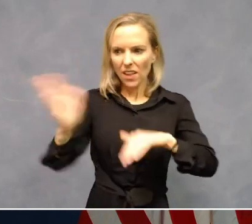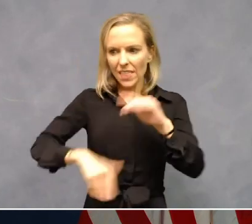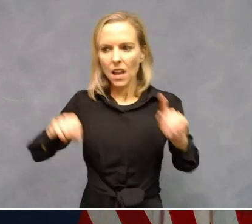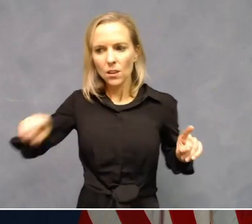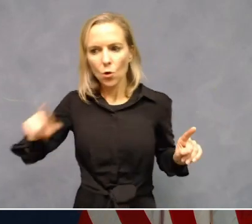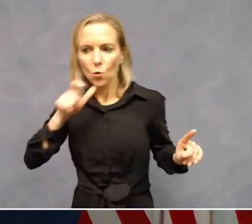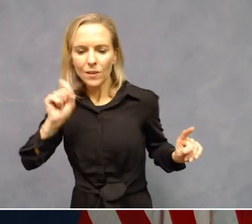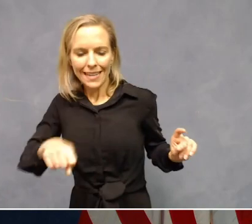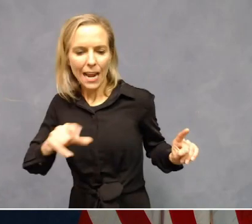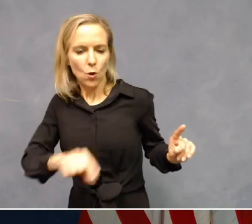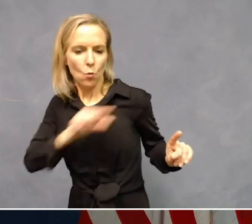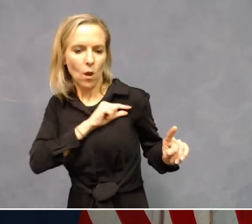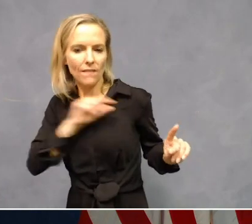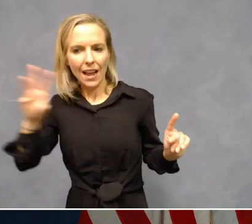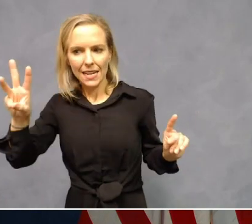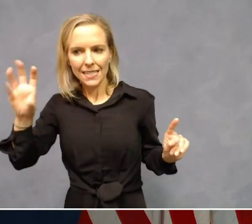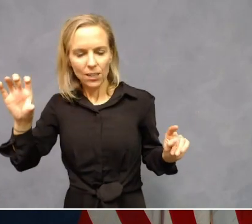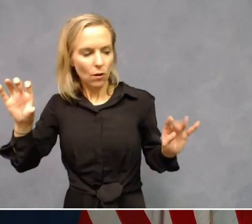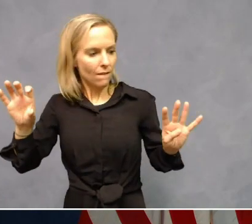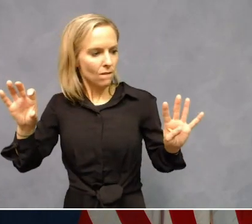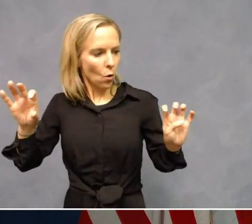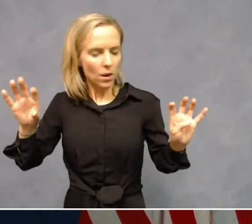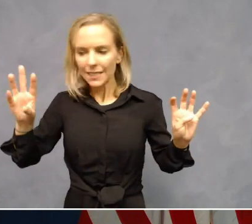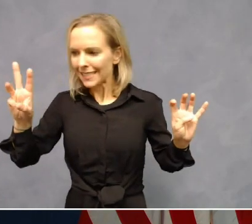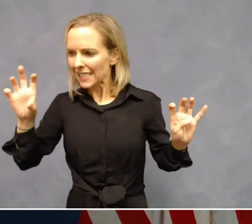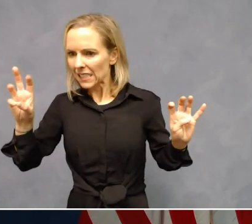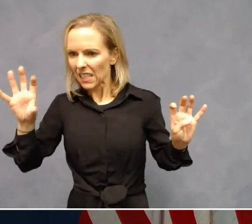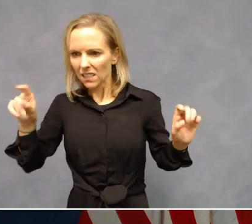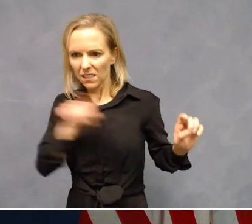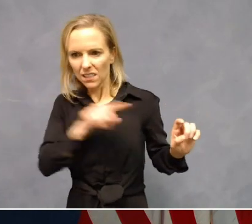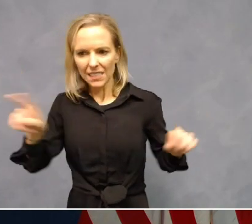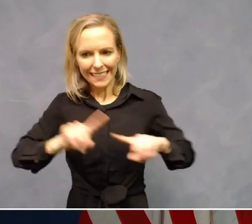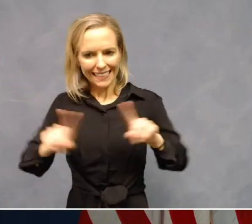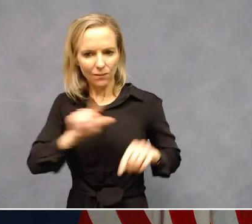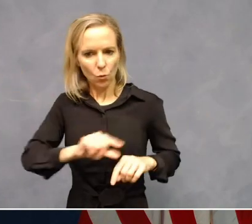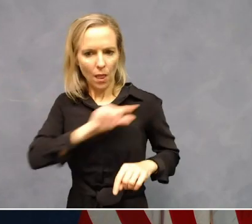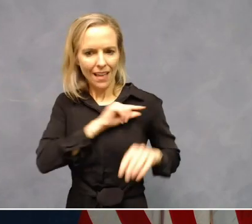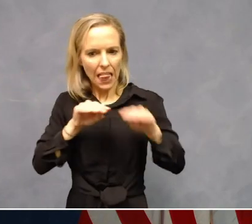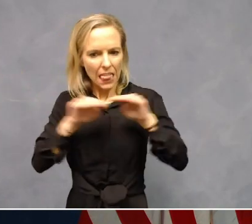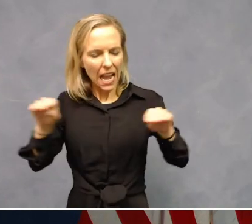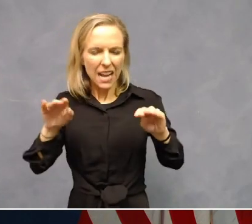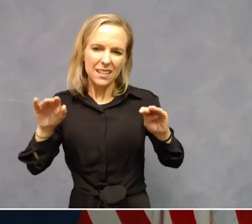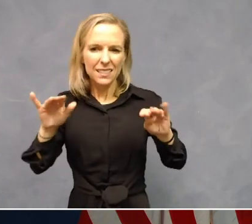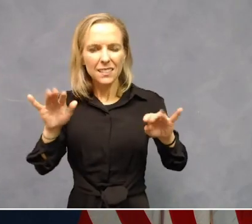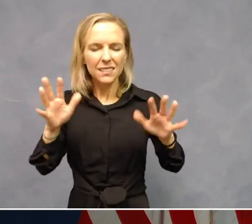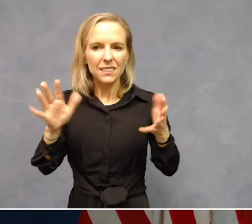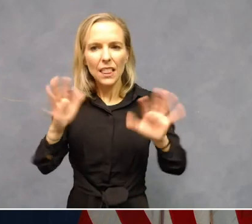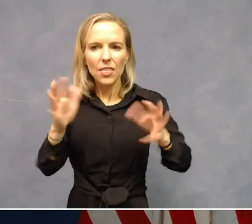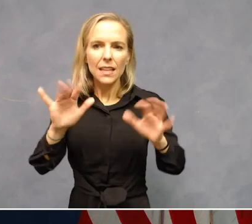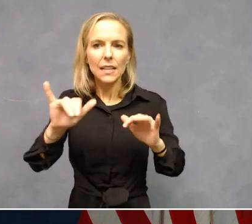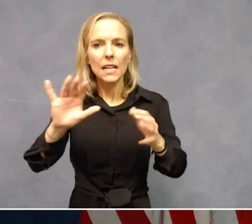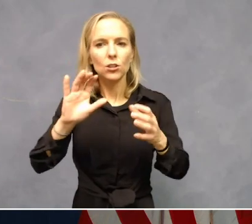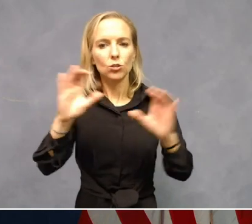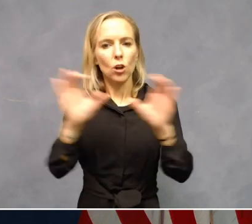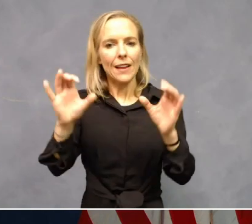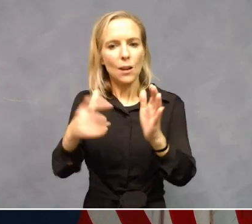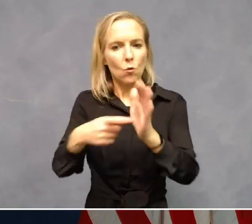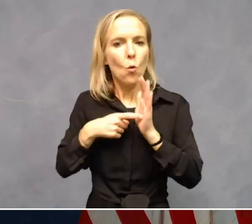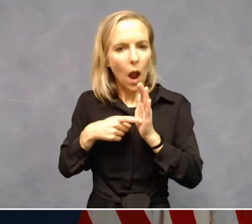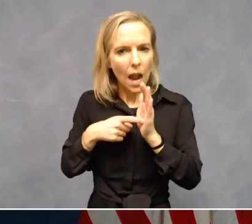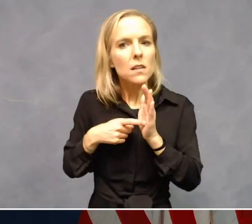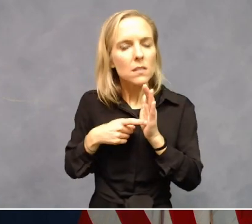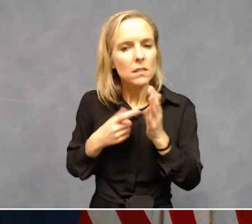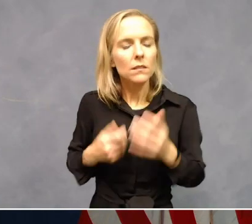from the $600, and a lot of the same certification required. Anybody else?